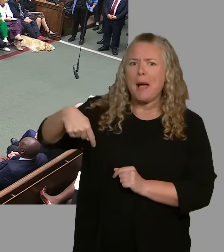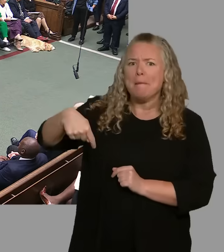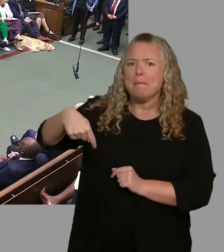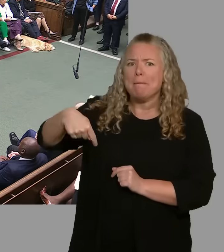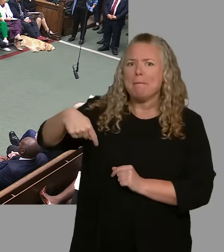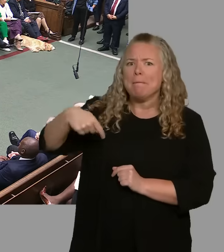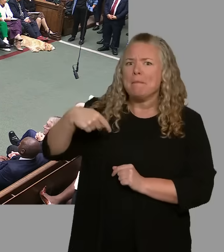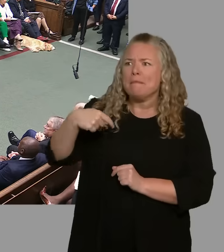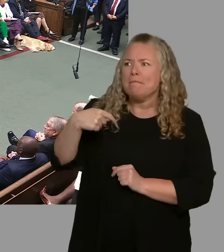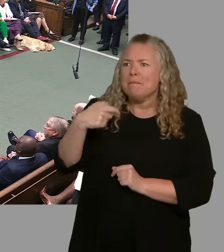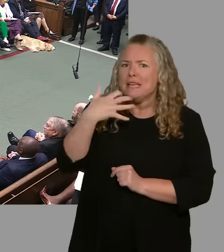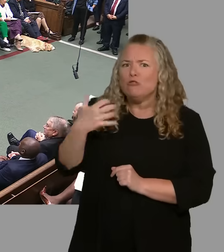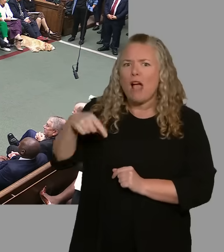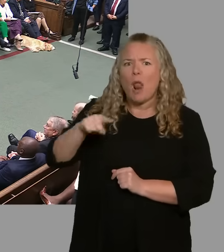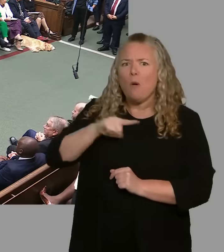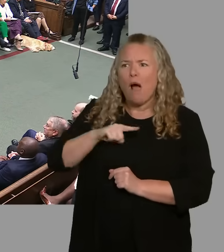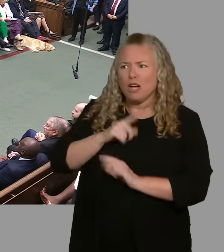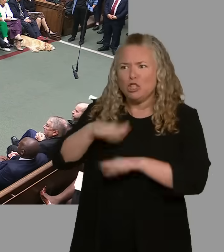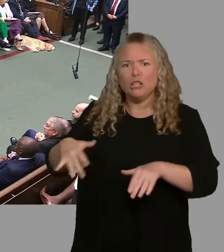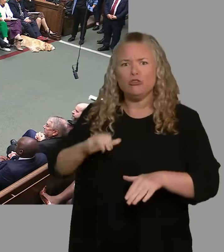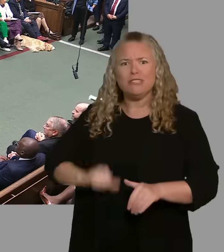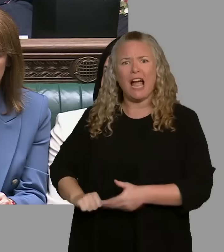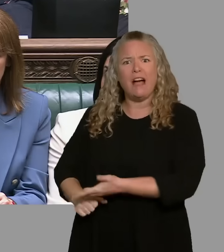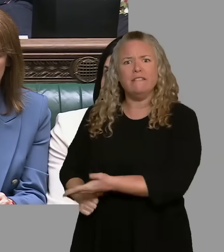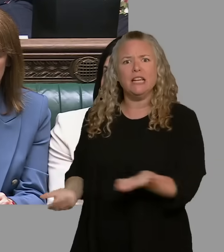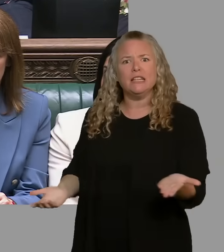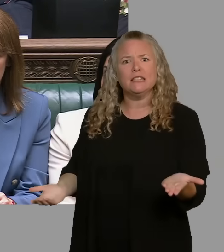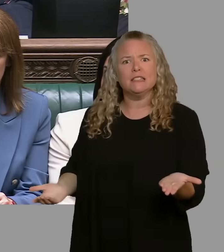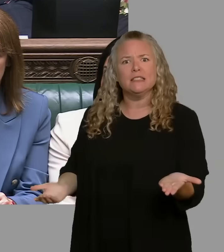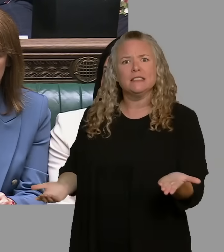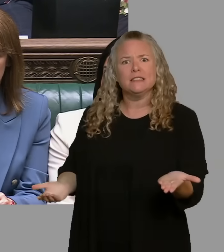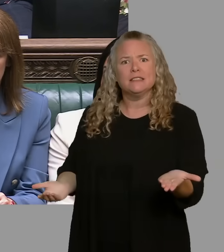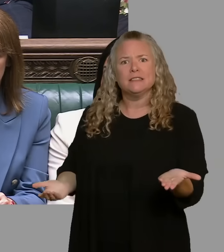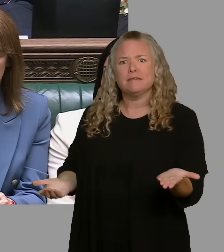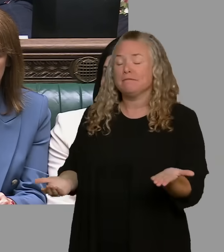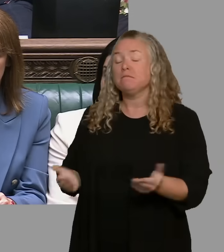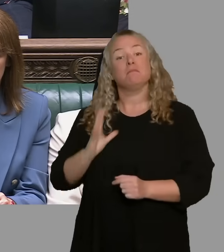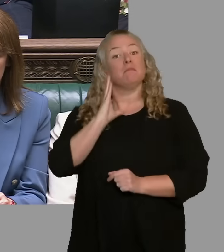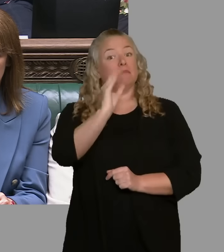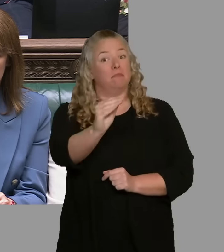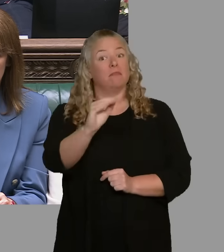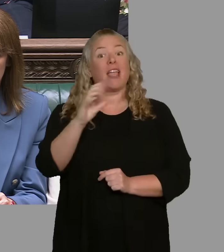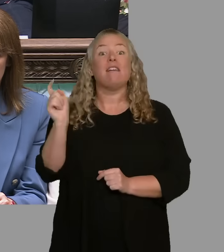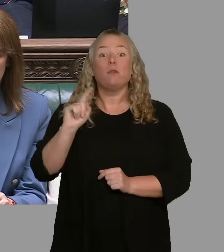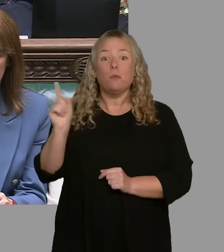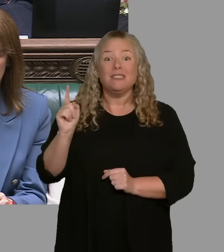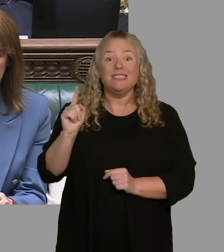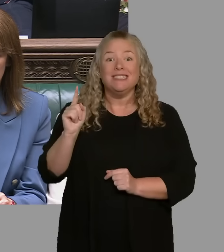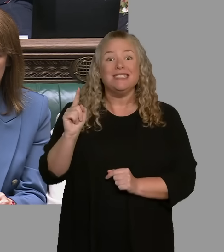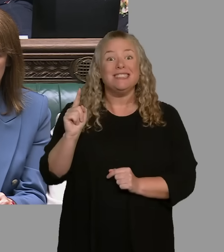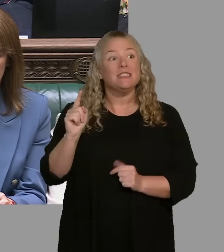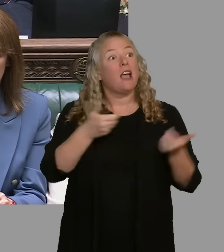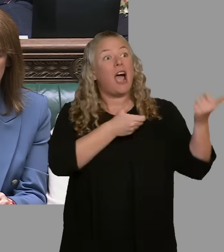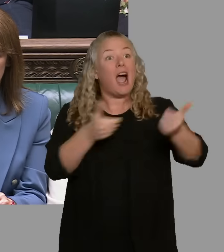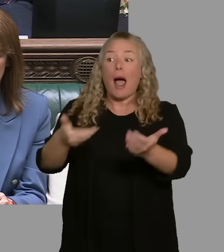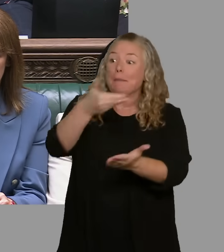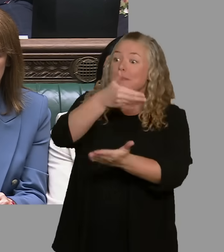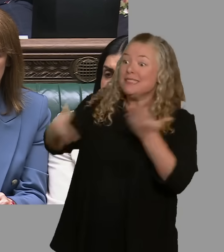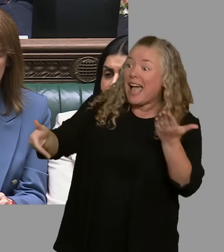extremists, and we suspended trade talks. But the point he raises is a very serious one. We all want an outcome